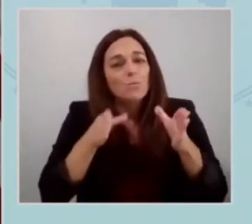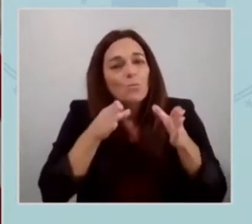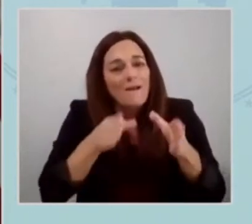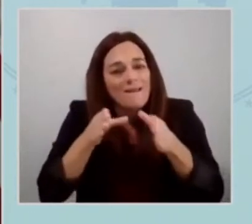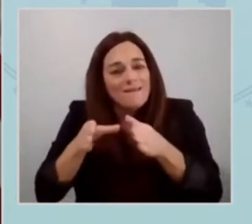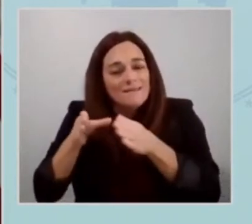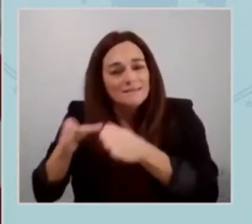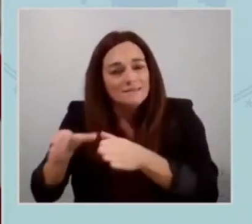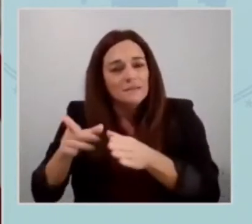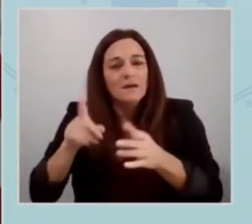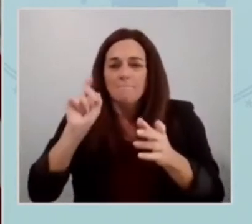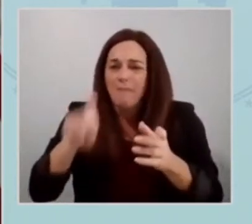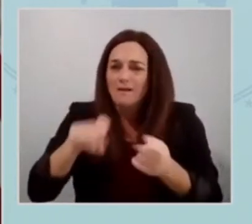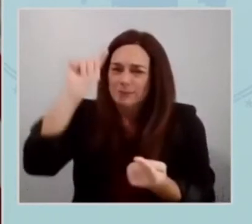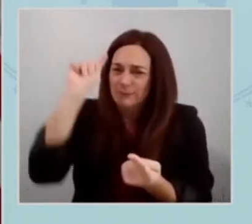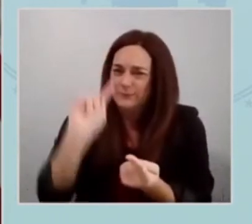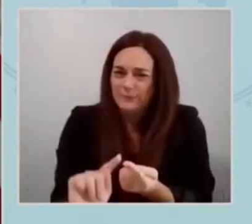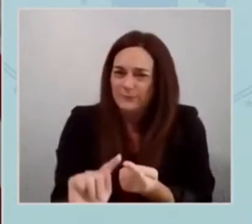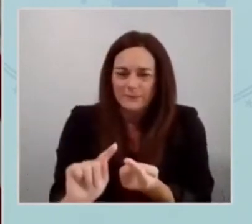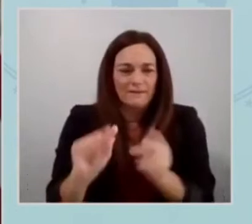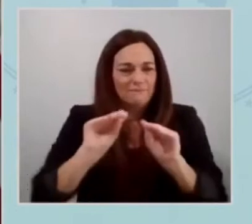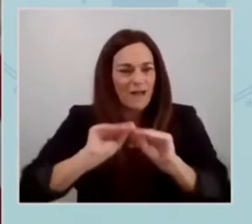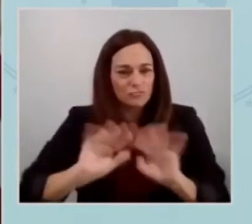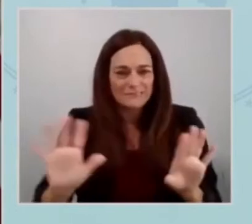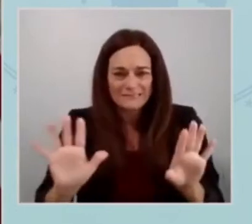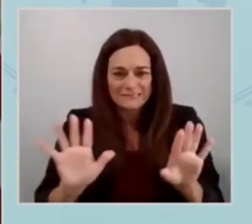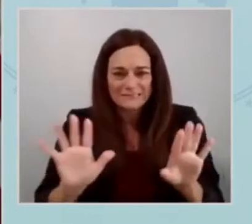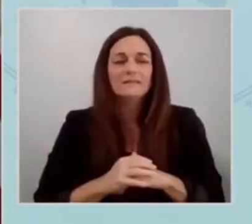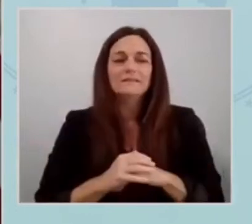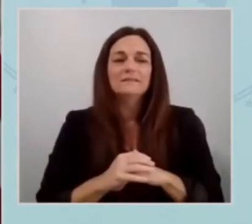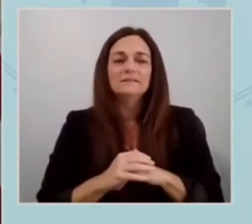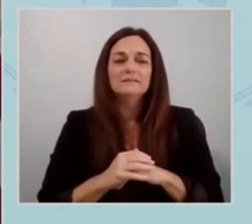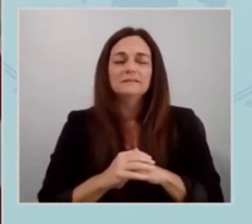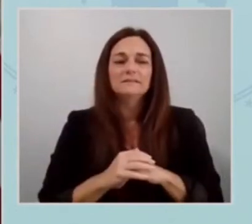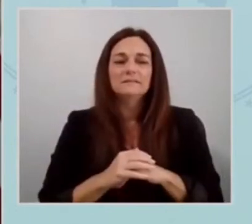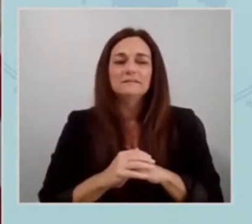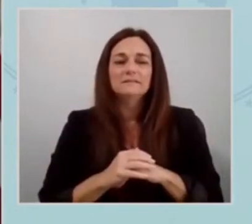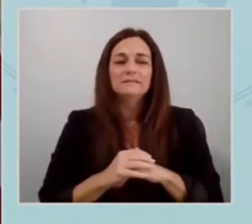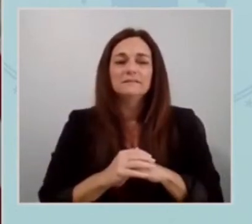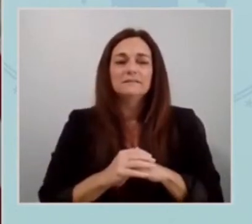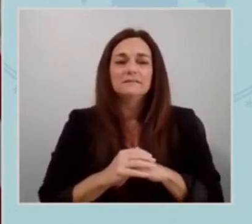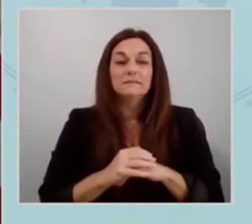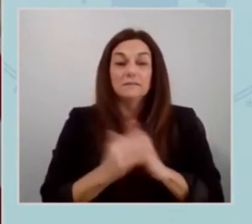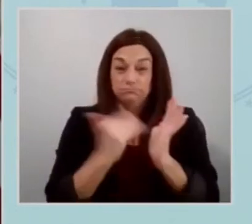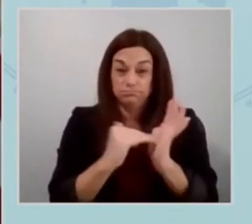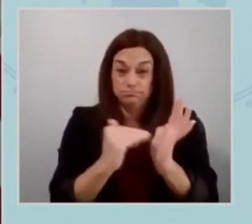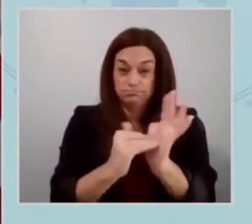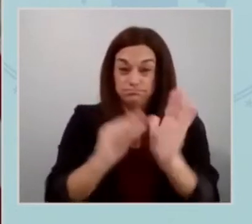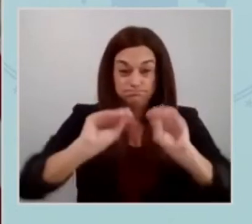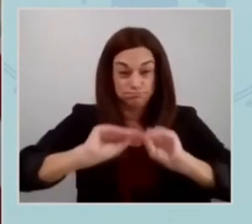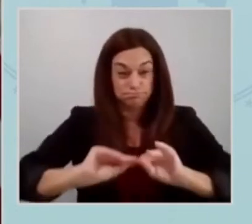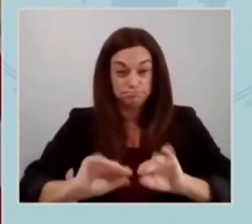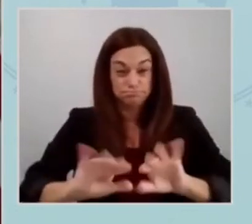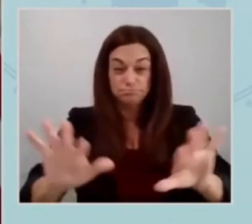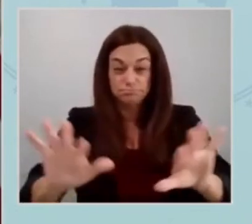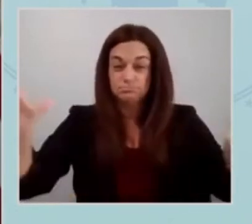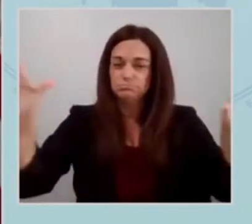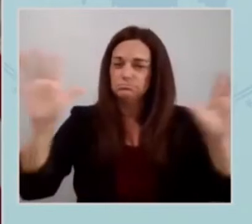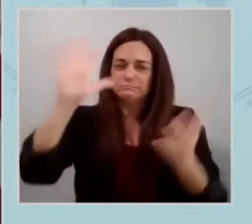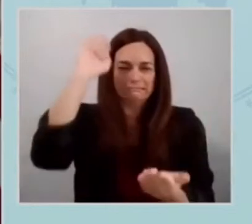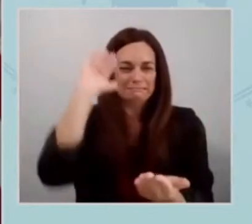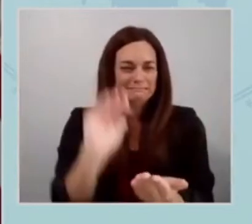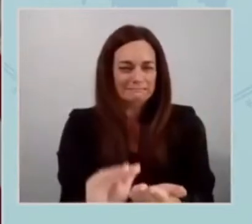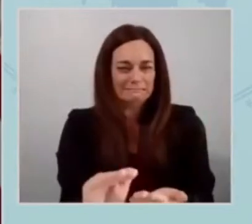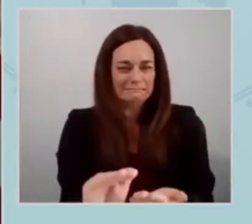mean. But there's ways we have to bring down the virus. We have to bring down